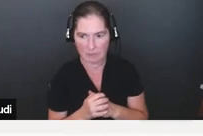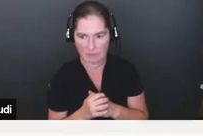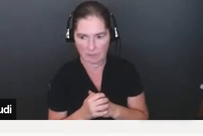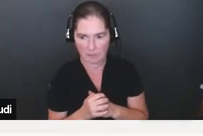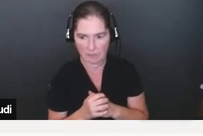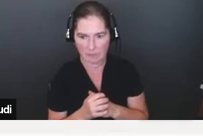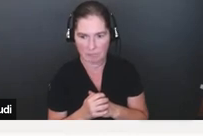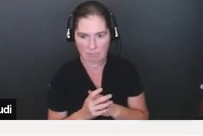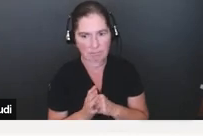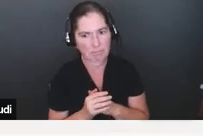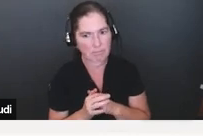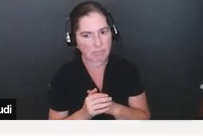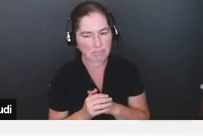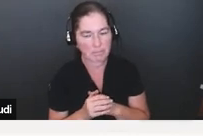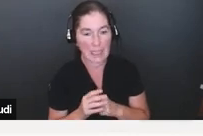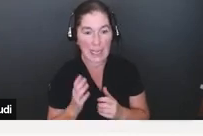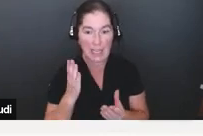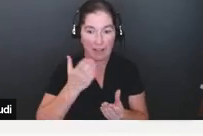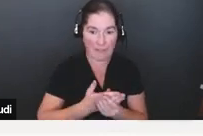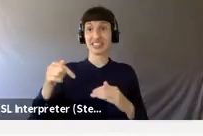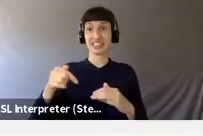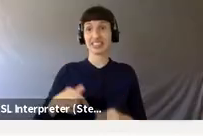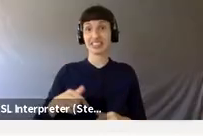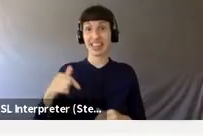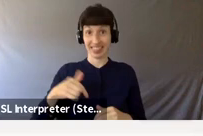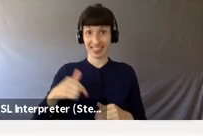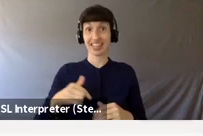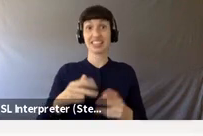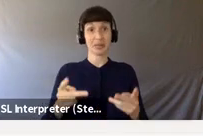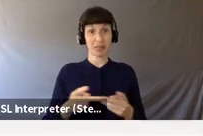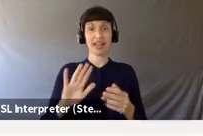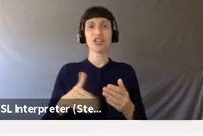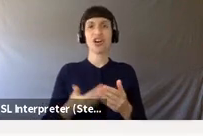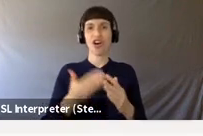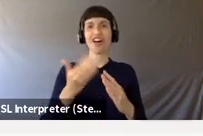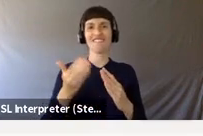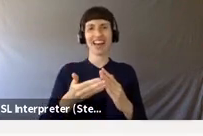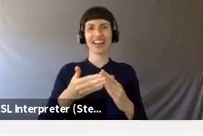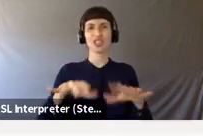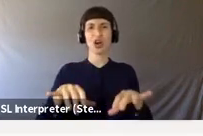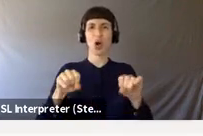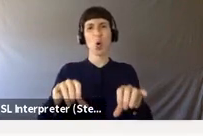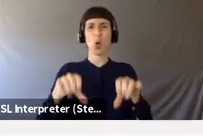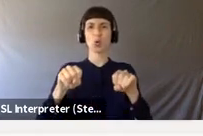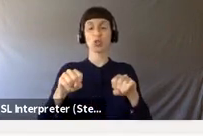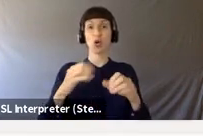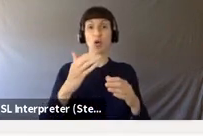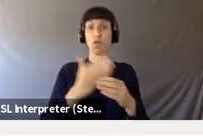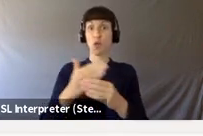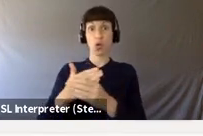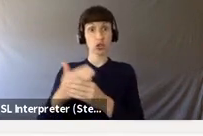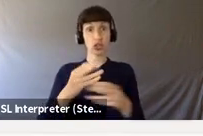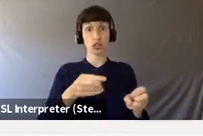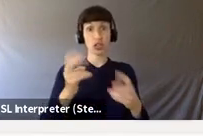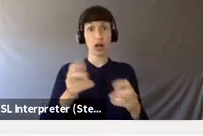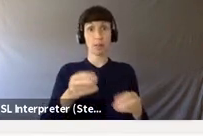So in the files, this is the place where you get to host all of your files and upload and create your folders. And it's like a filing cabinet